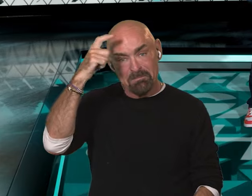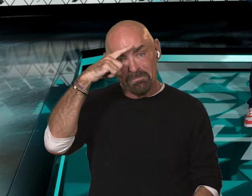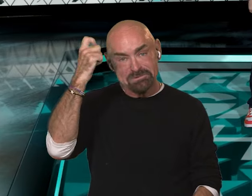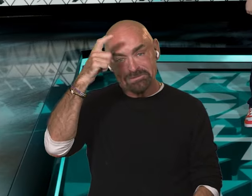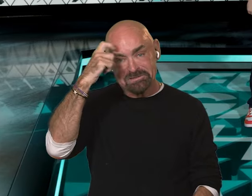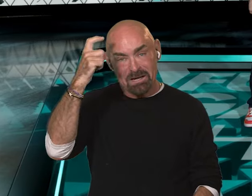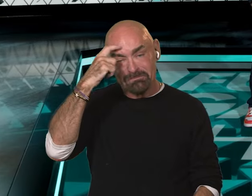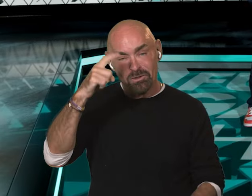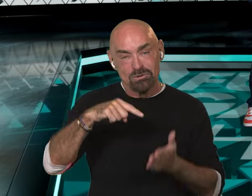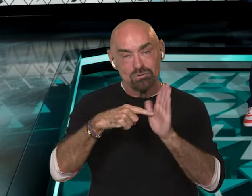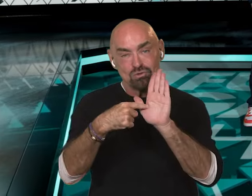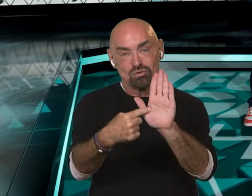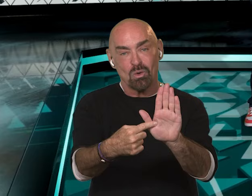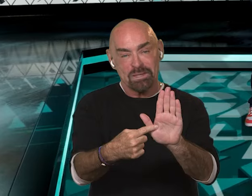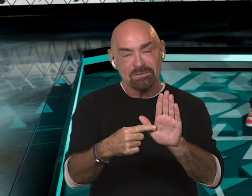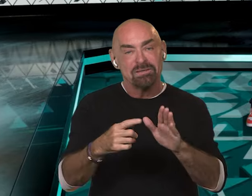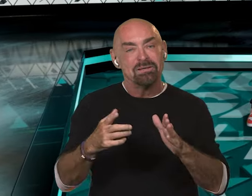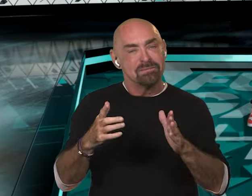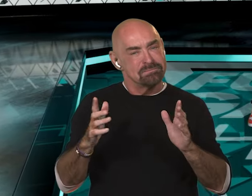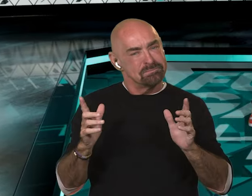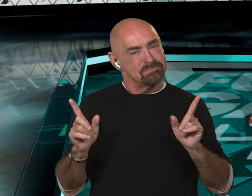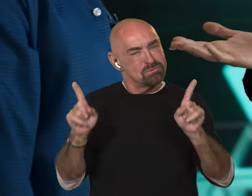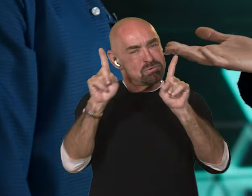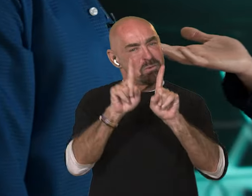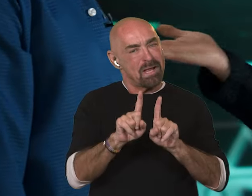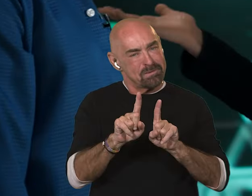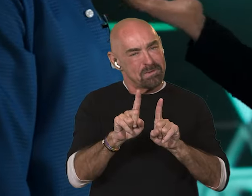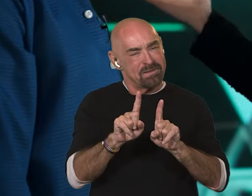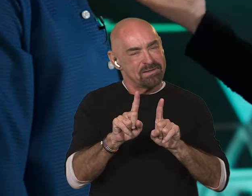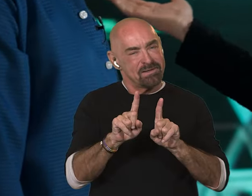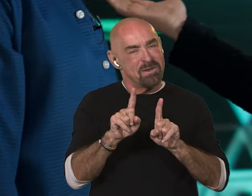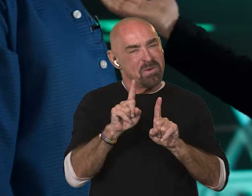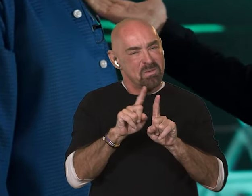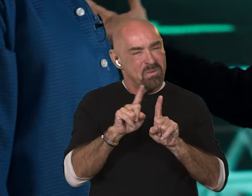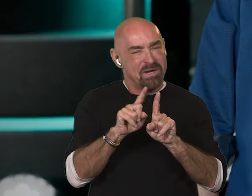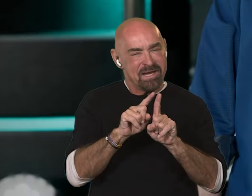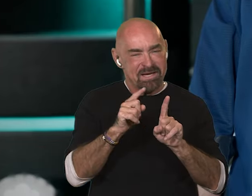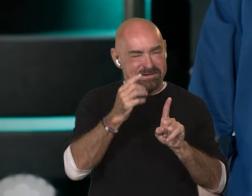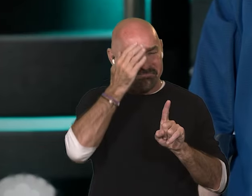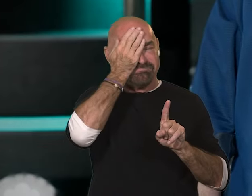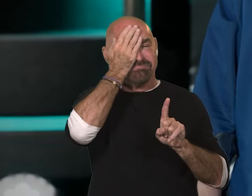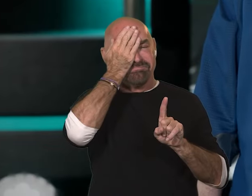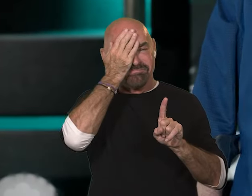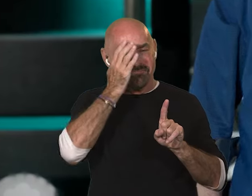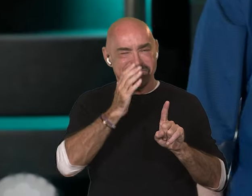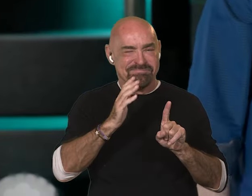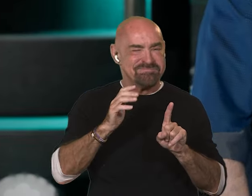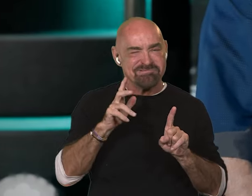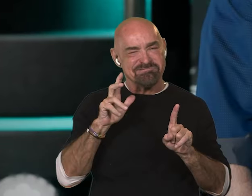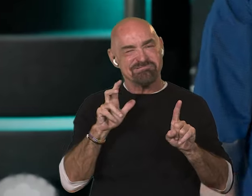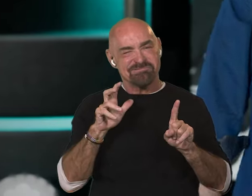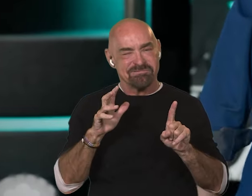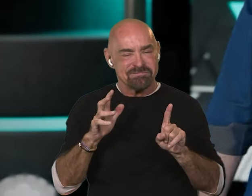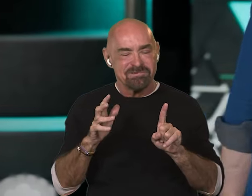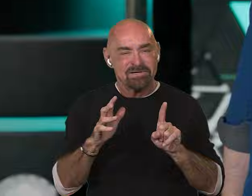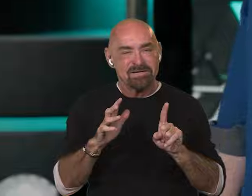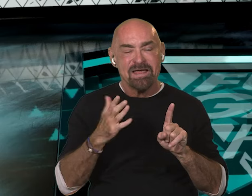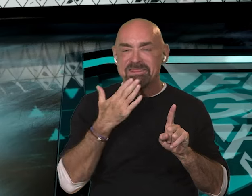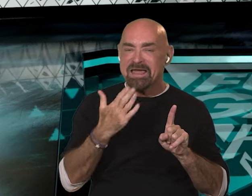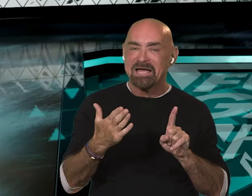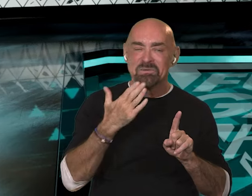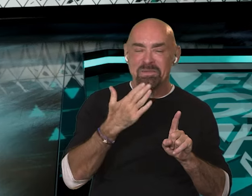man. You know what, though? I'm just glad we got to do this together. We were outlaws to the end. Damn right we were. Thanks for sharing the stage with